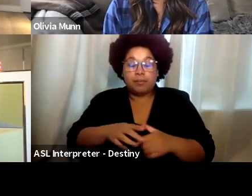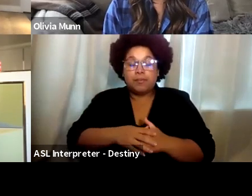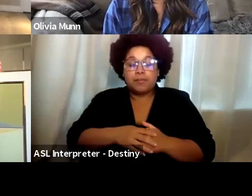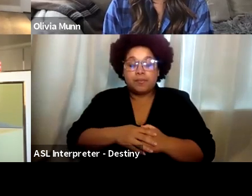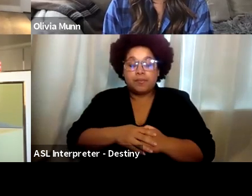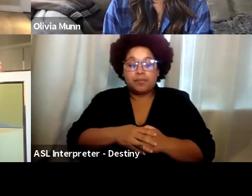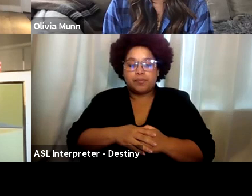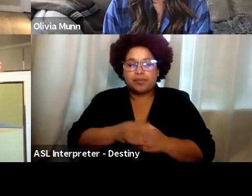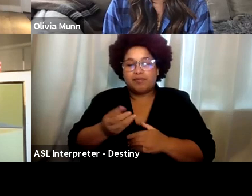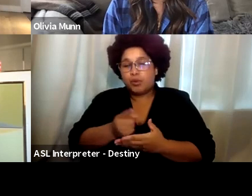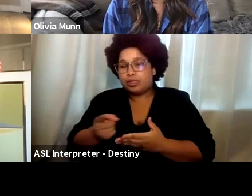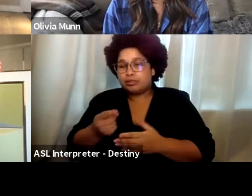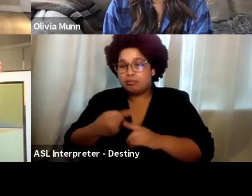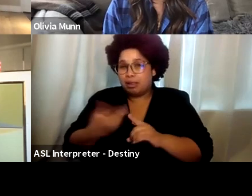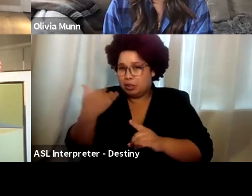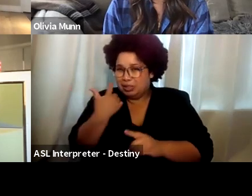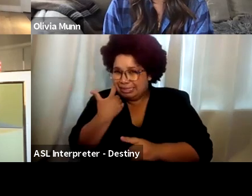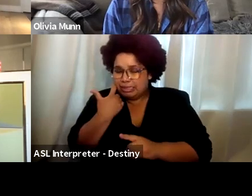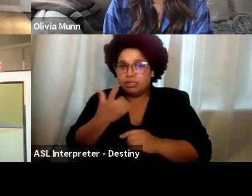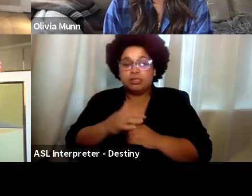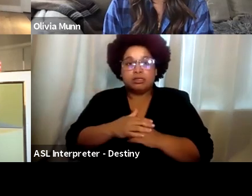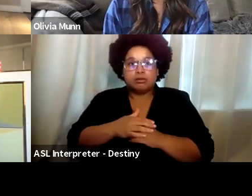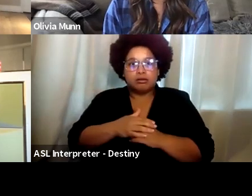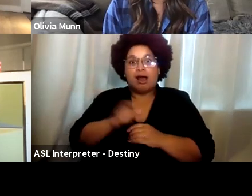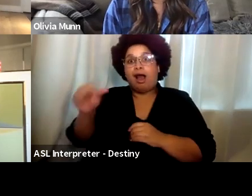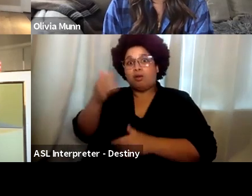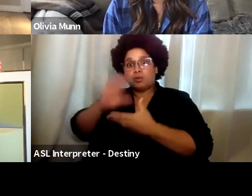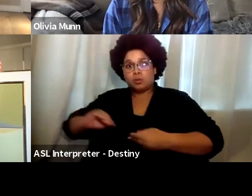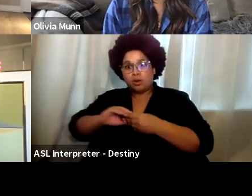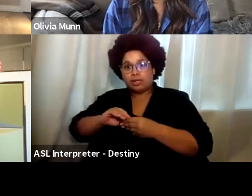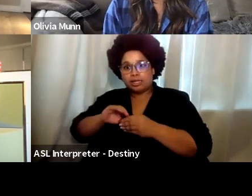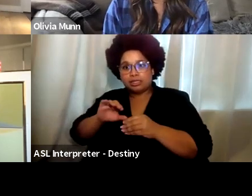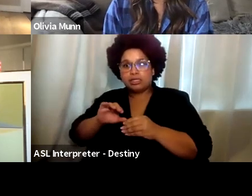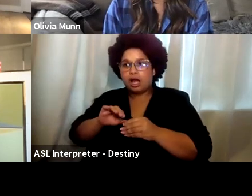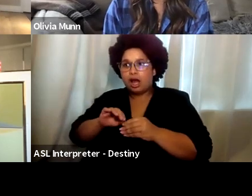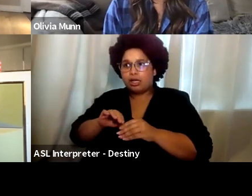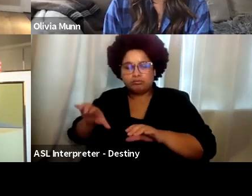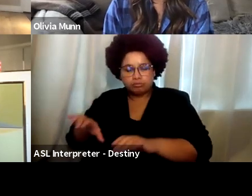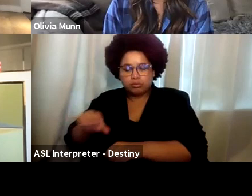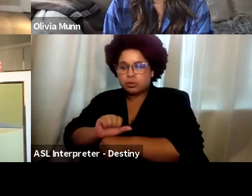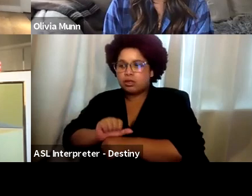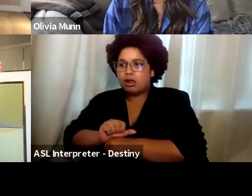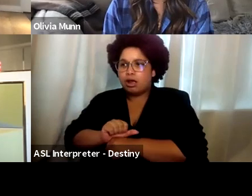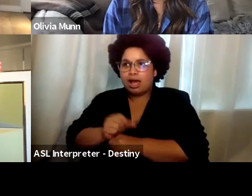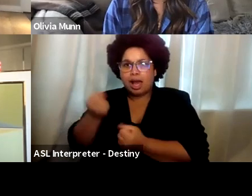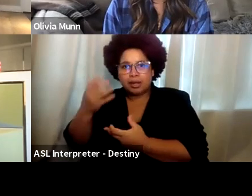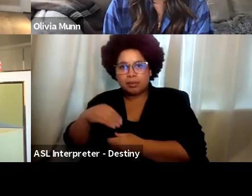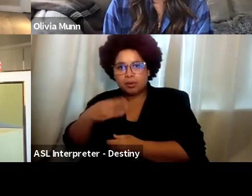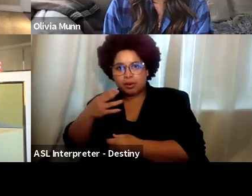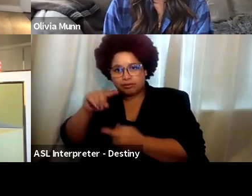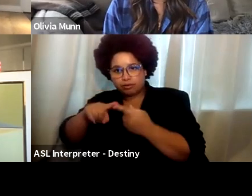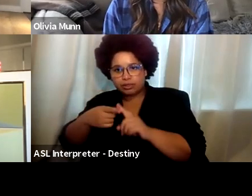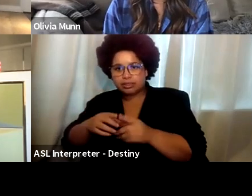number of weeks/months ago, I did another story, and I was shocked at the number of my white friends who